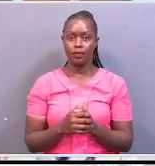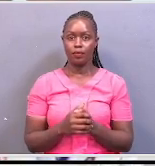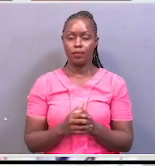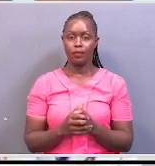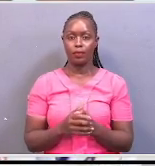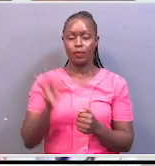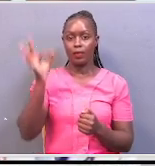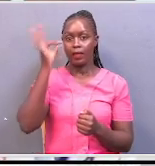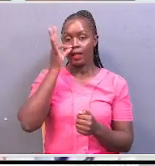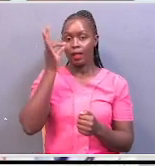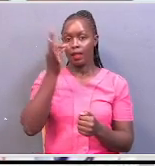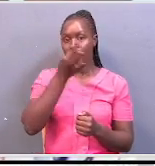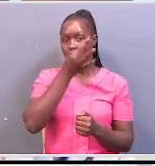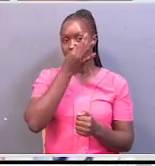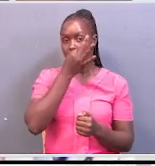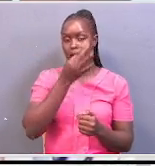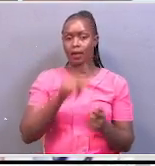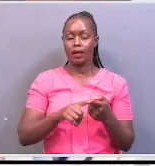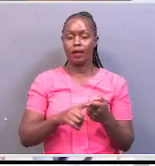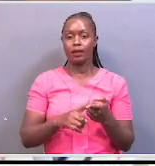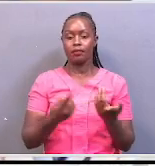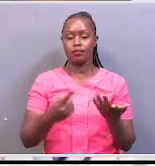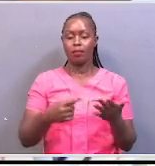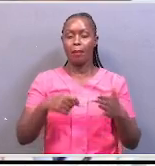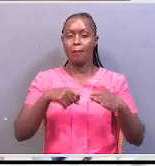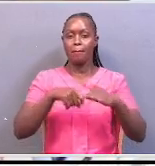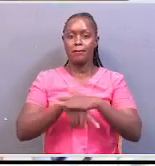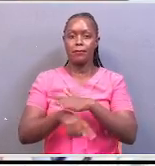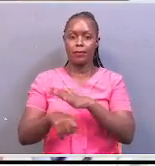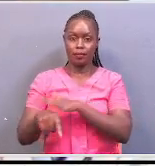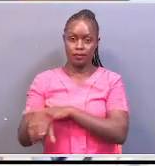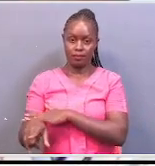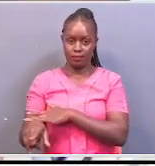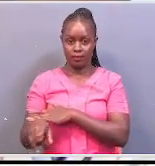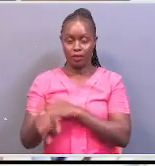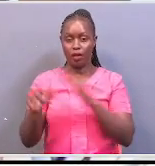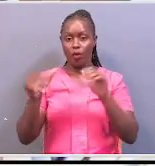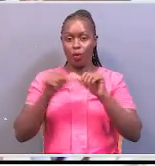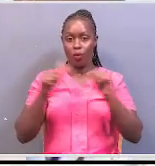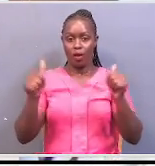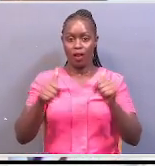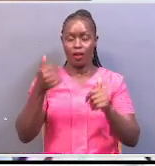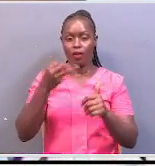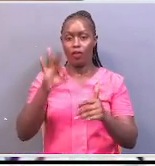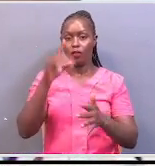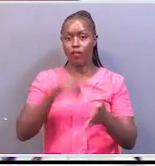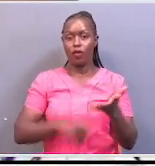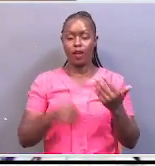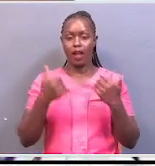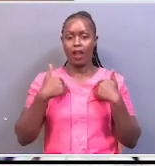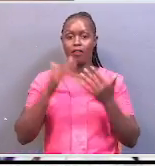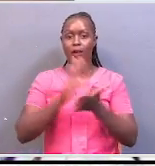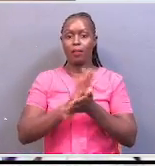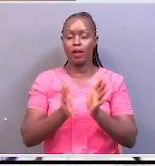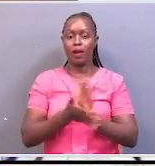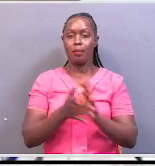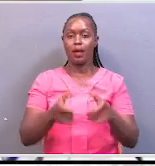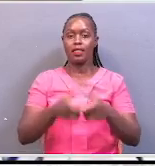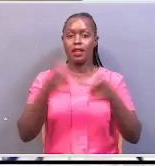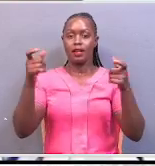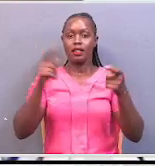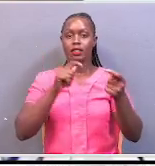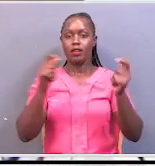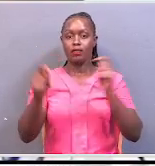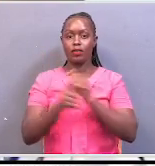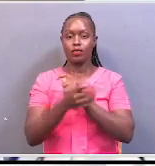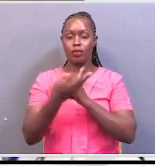Mwai Kibaki planted the seeds of what has become the greatest transformation